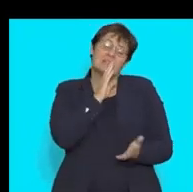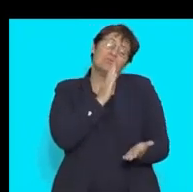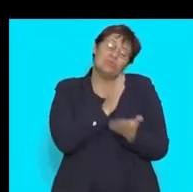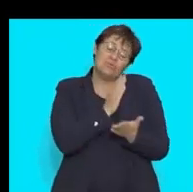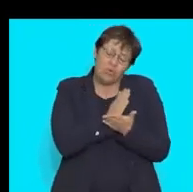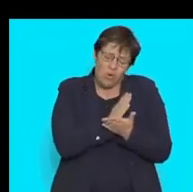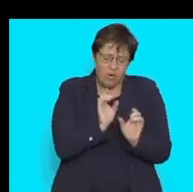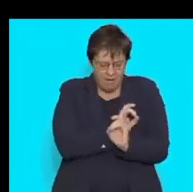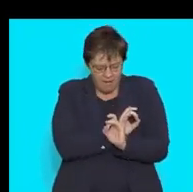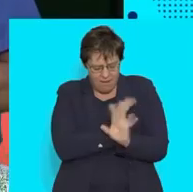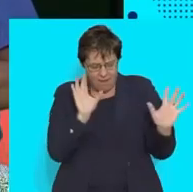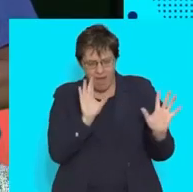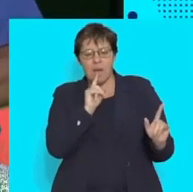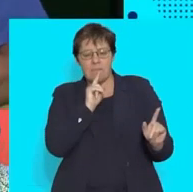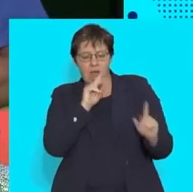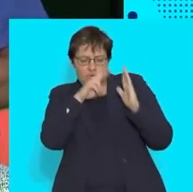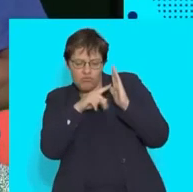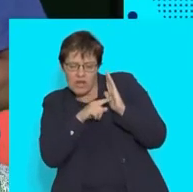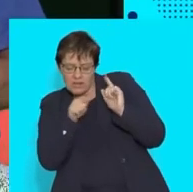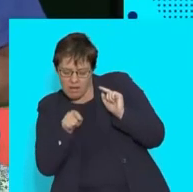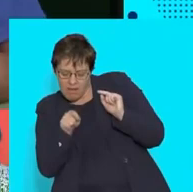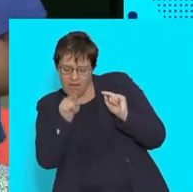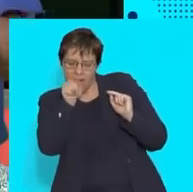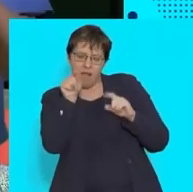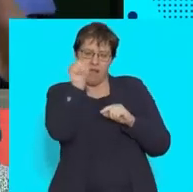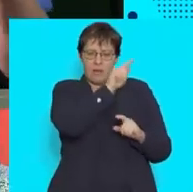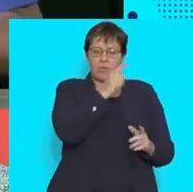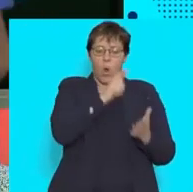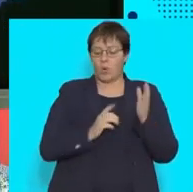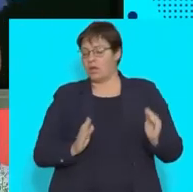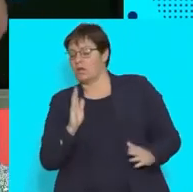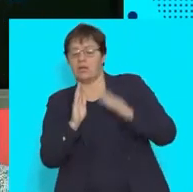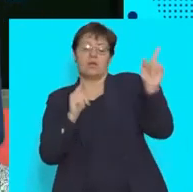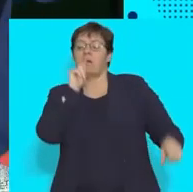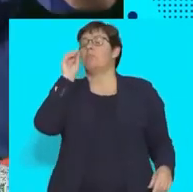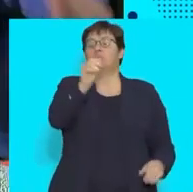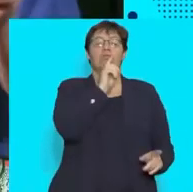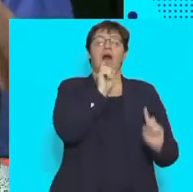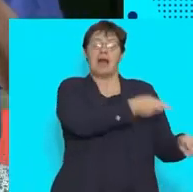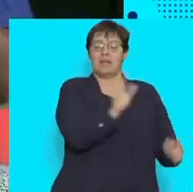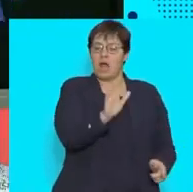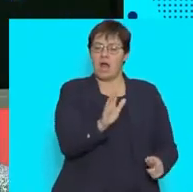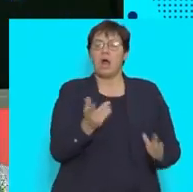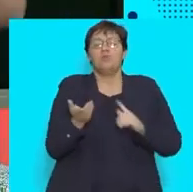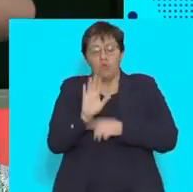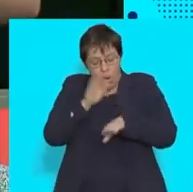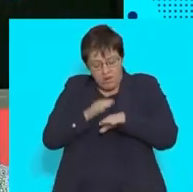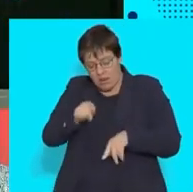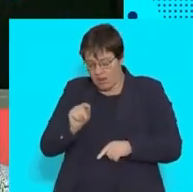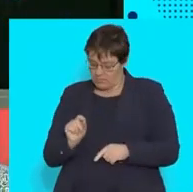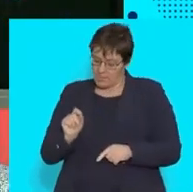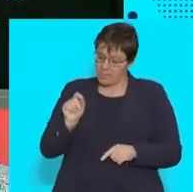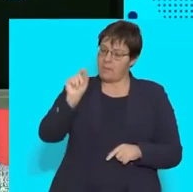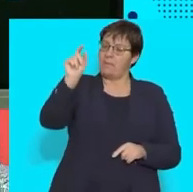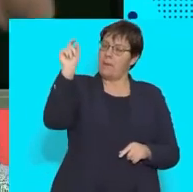make sure you show how you've read off the values. So don't just read it off and write the answer down, but show it